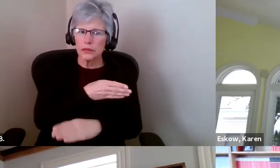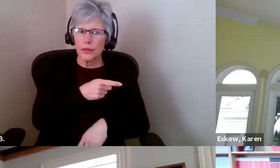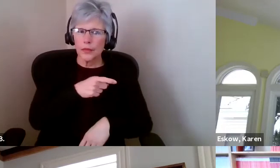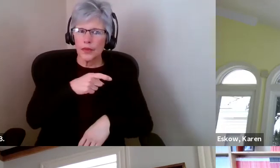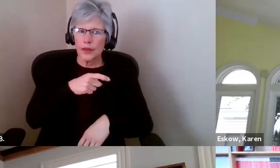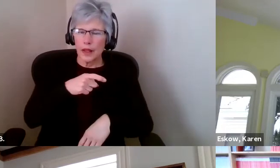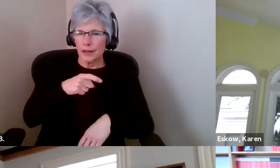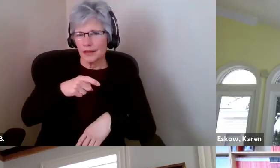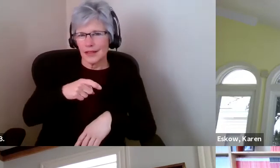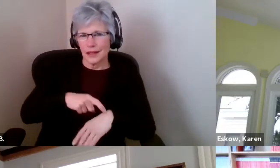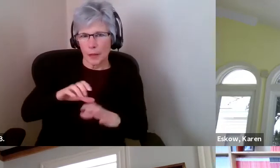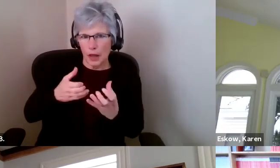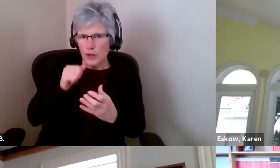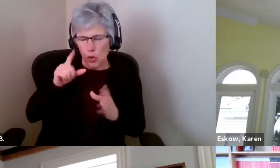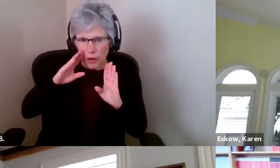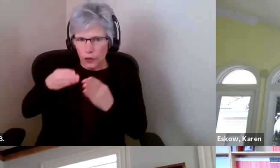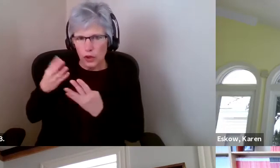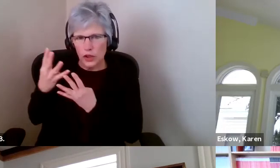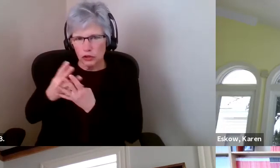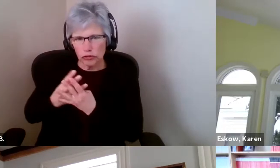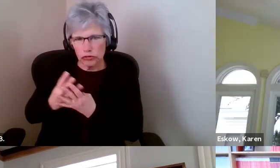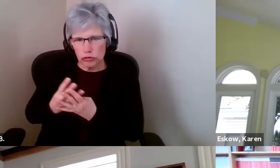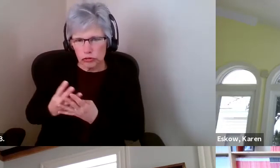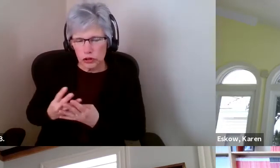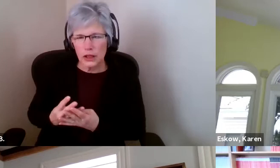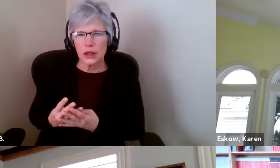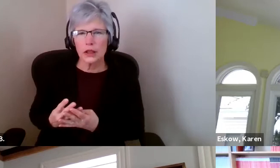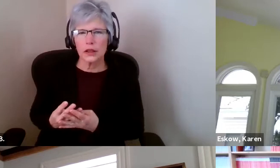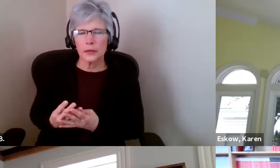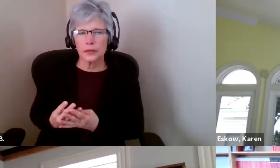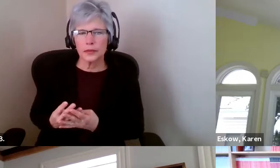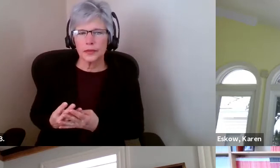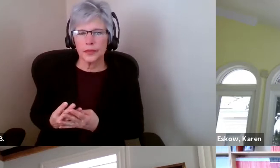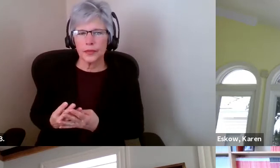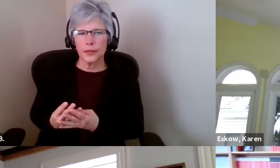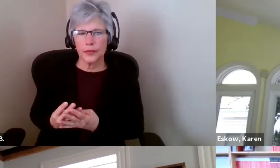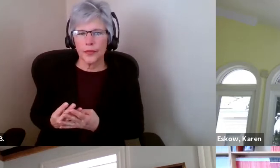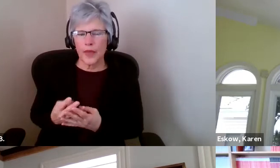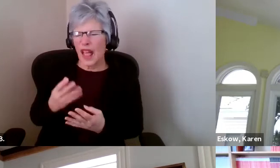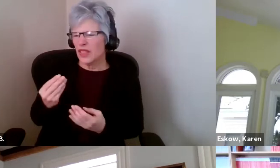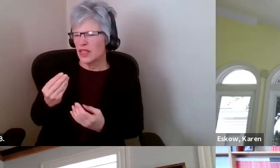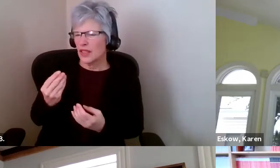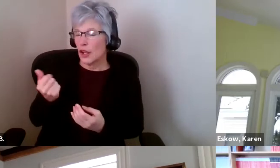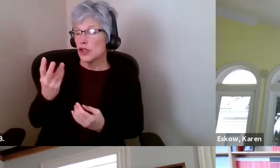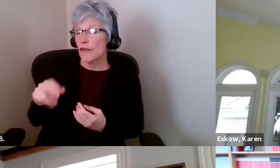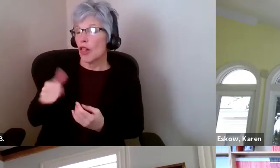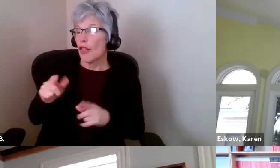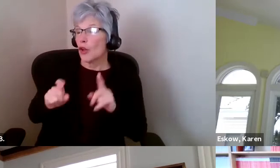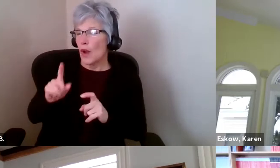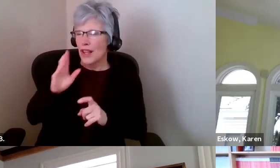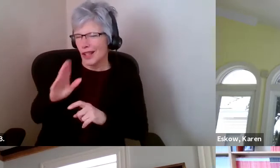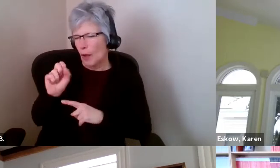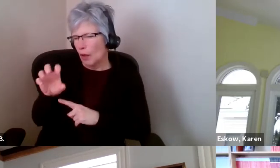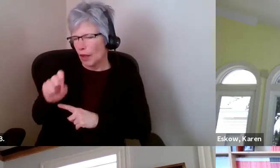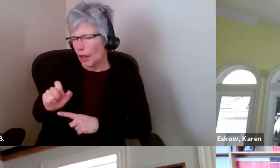on screening? And there's a number of other questions. Let me just go through a couple of them.